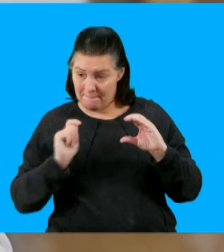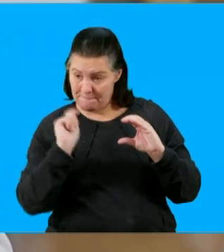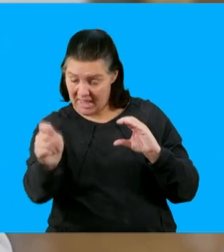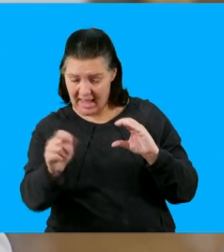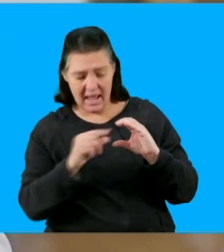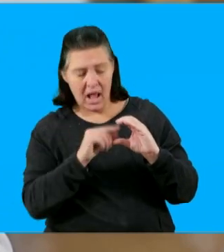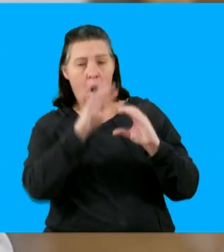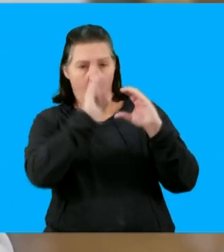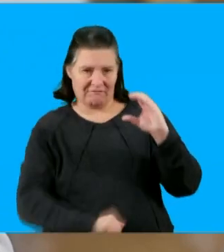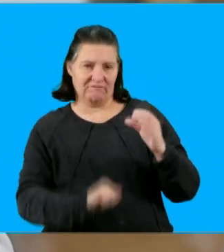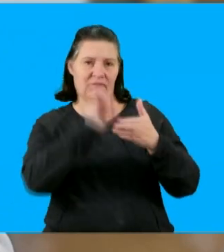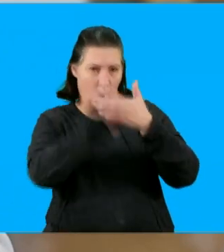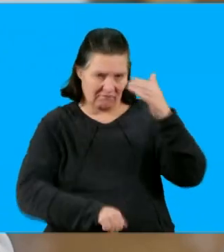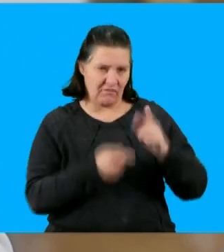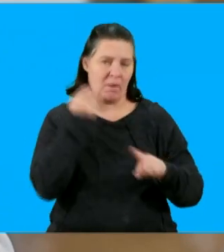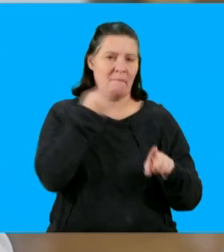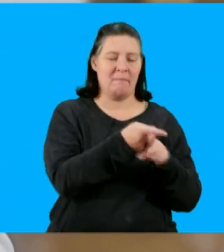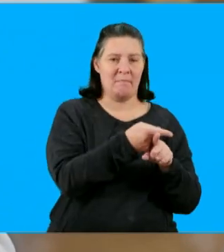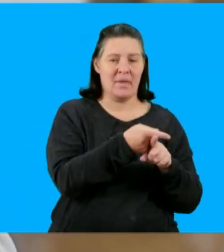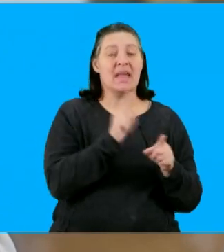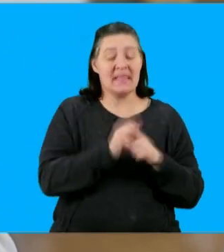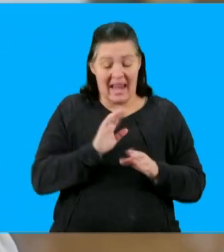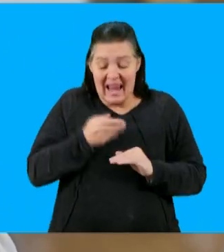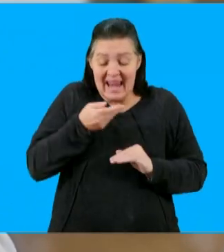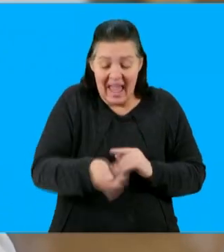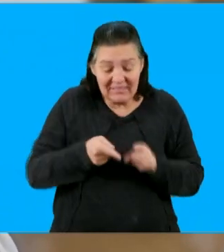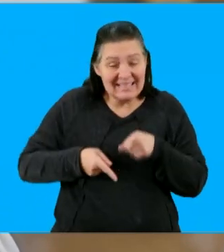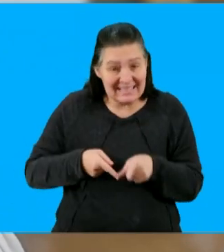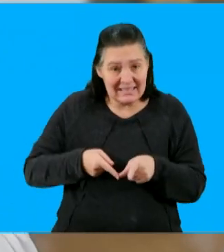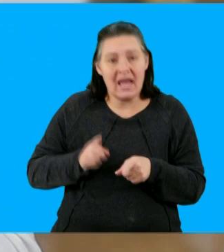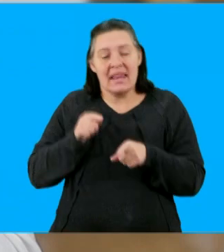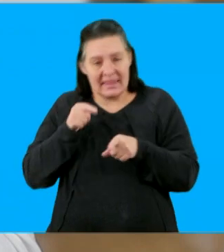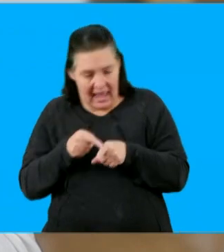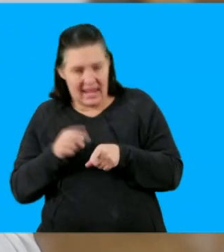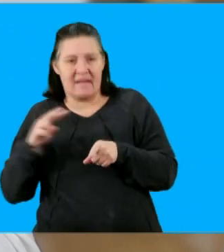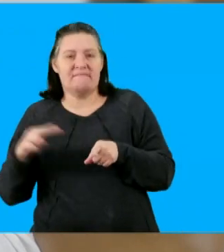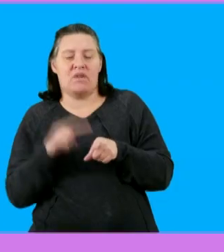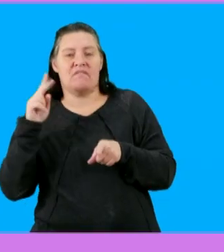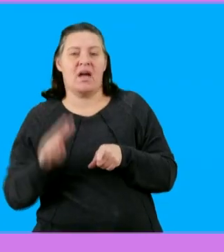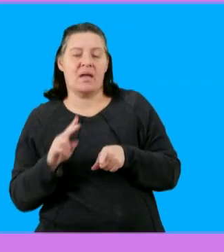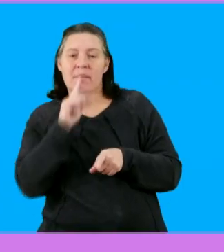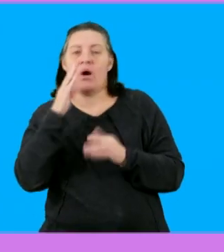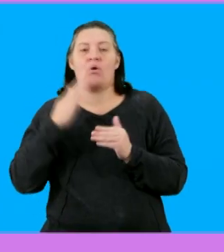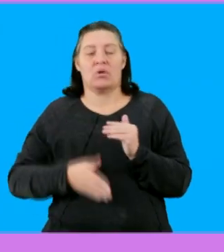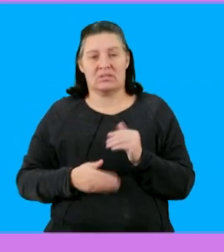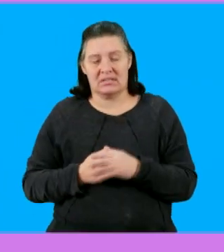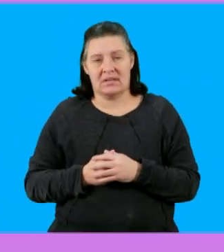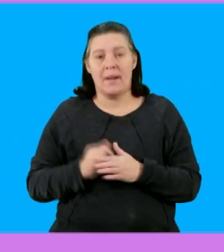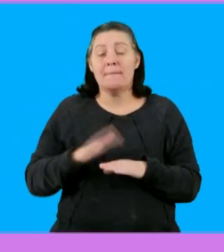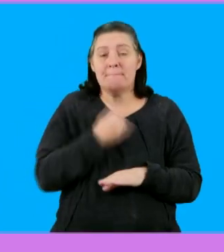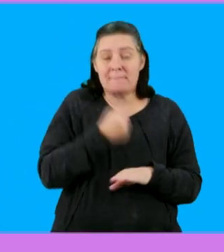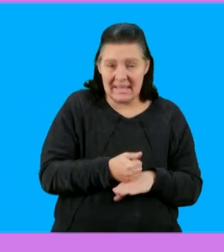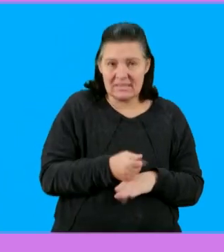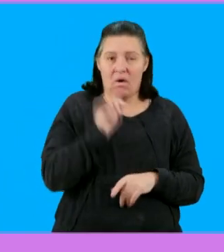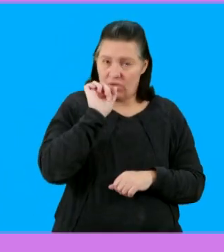percentage. Do your percentage calculation and deduct it. Then ensure that you verify, that you conclude basically